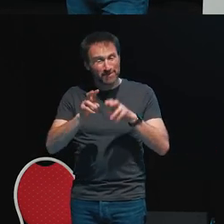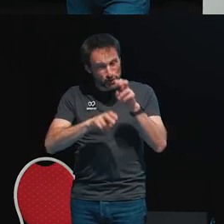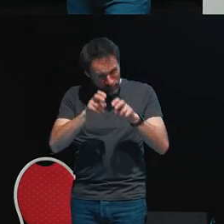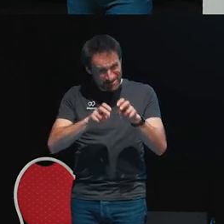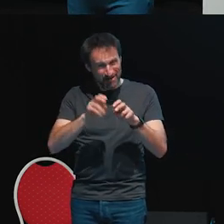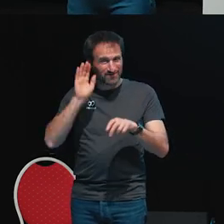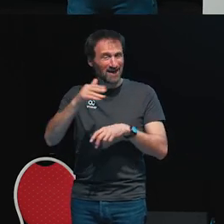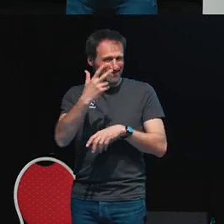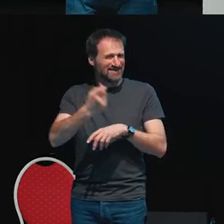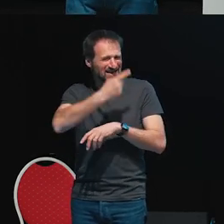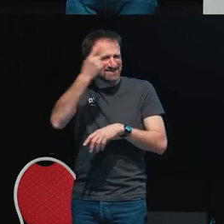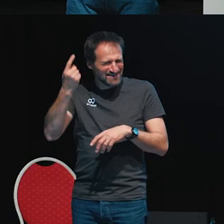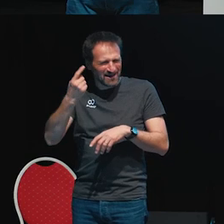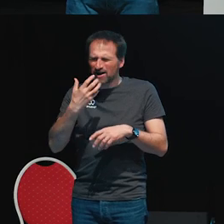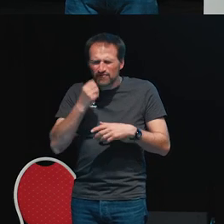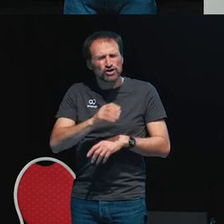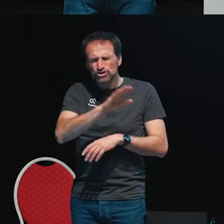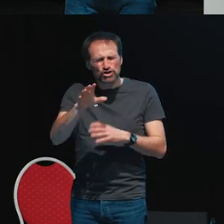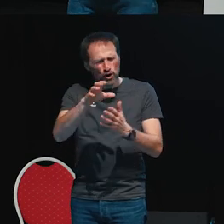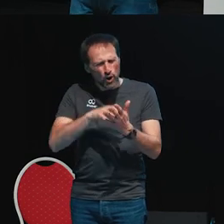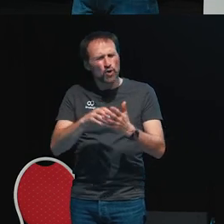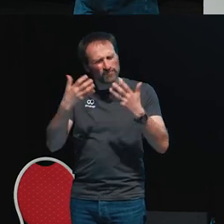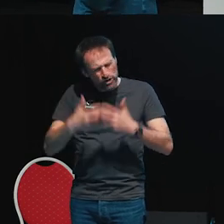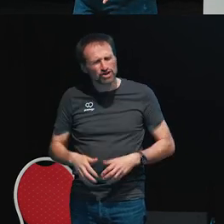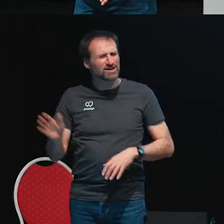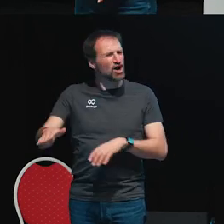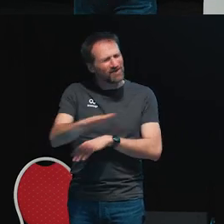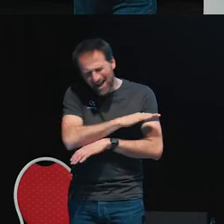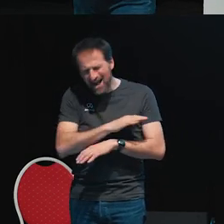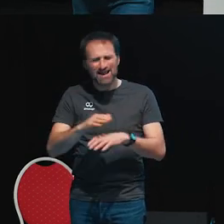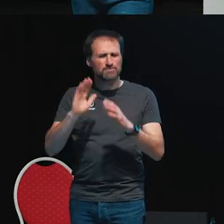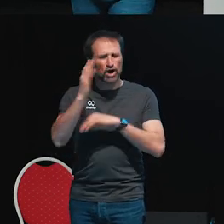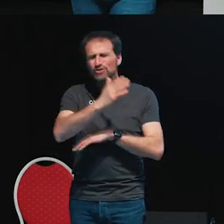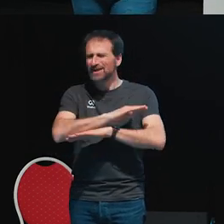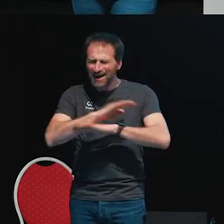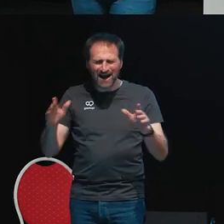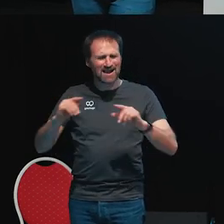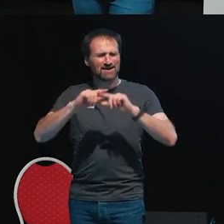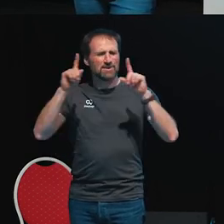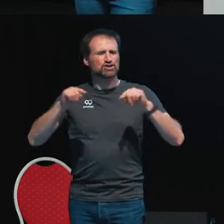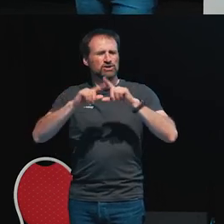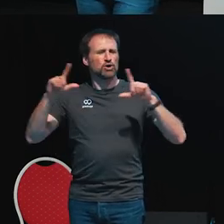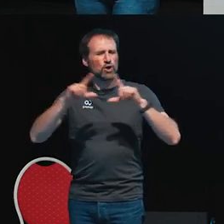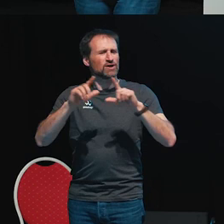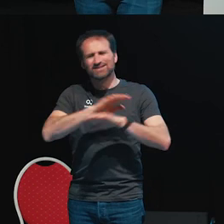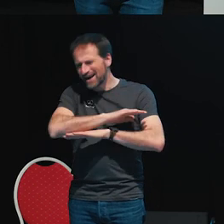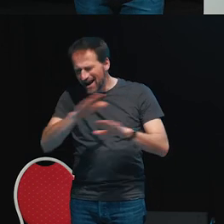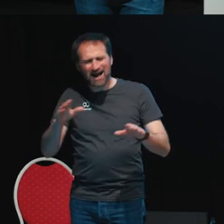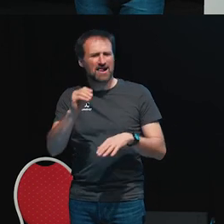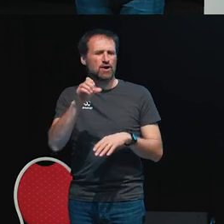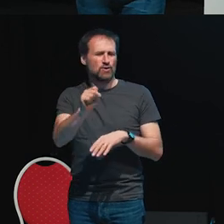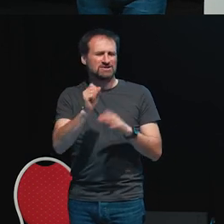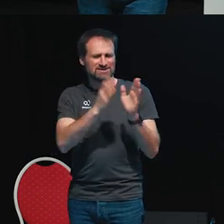to run seamlessly on any devices, any screen size, any browser, and that's great.